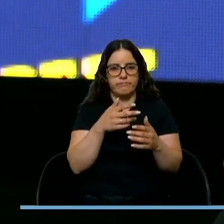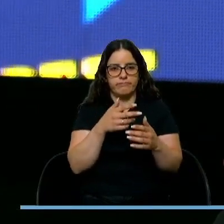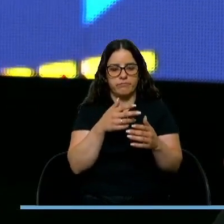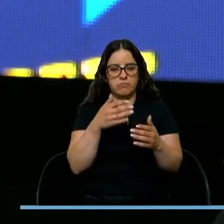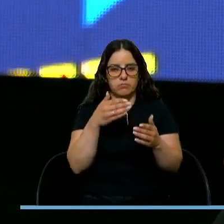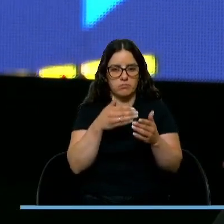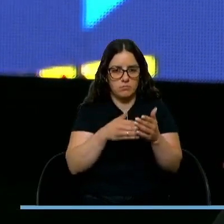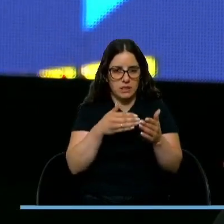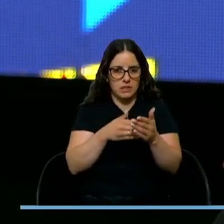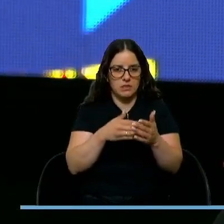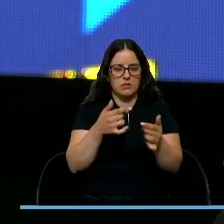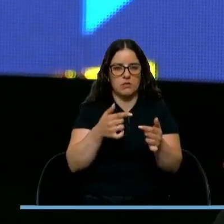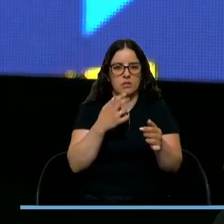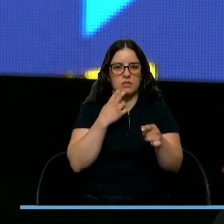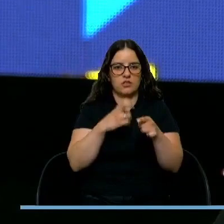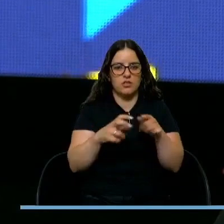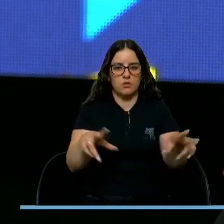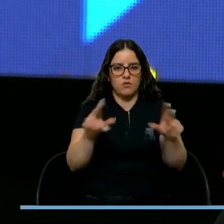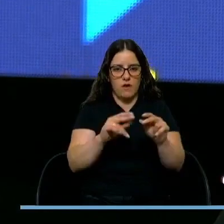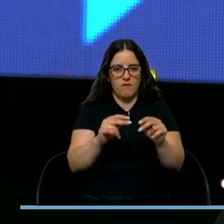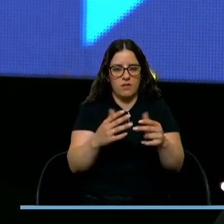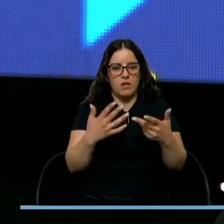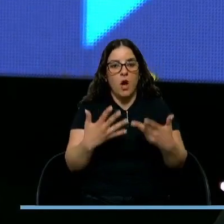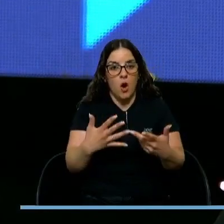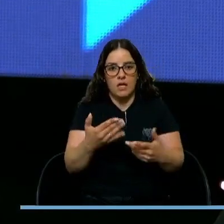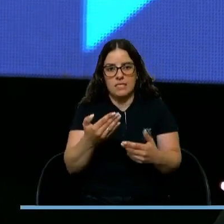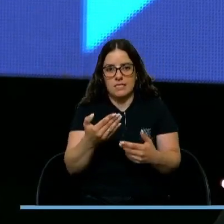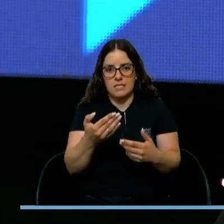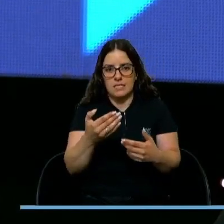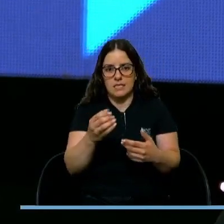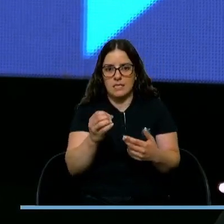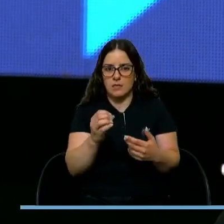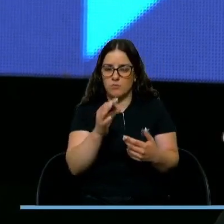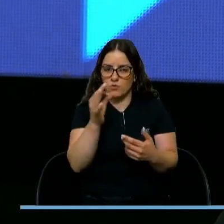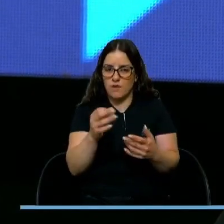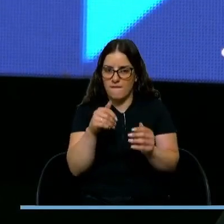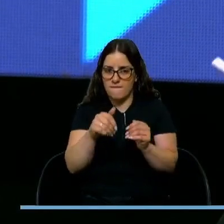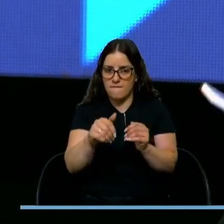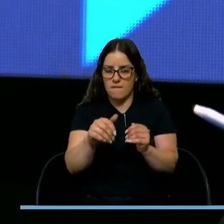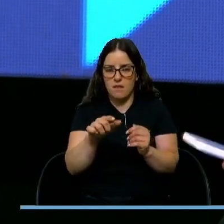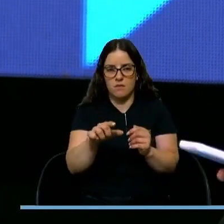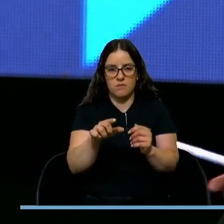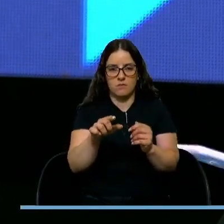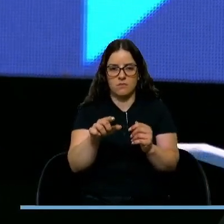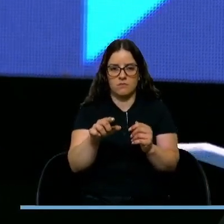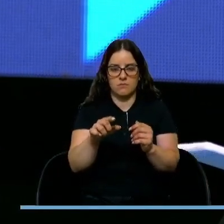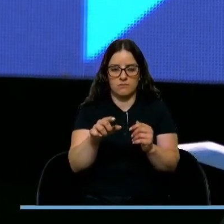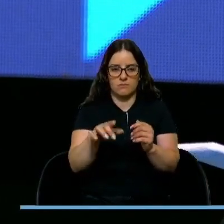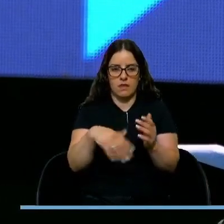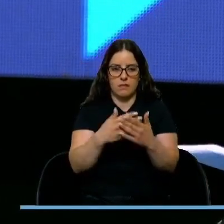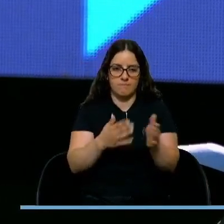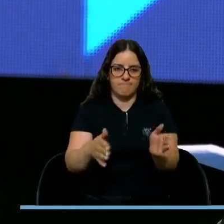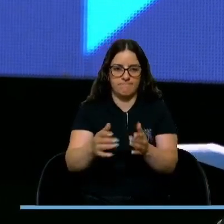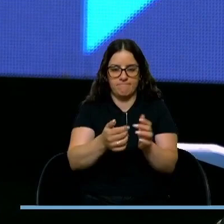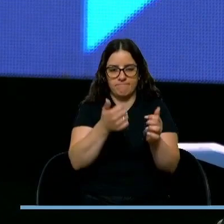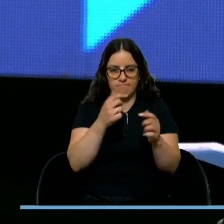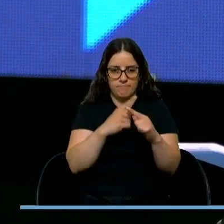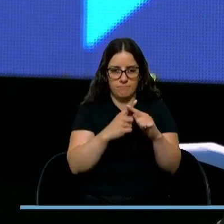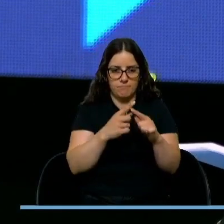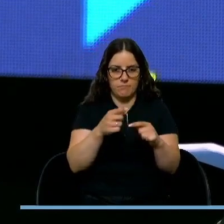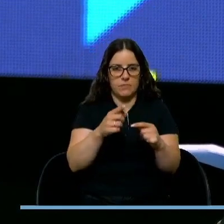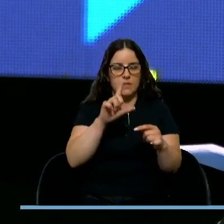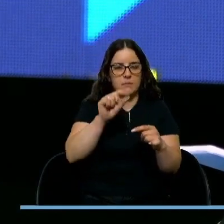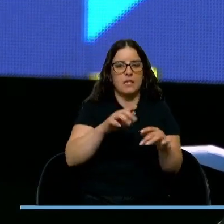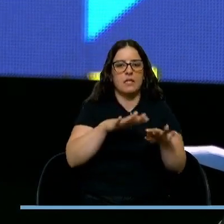5% depend on traditional energy, 70 to 75% renewable